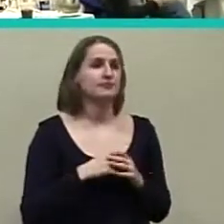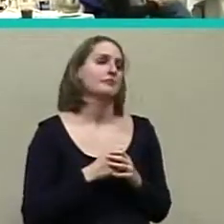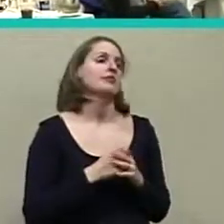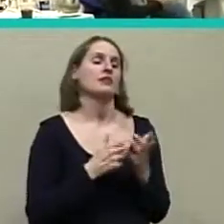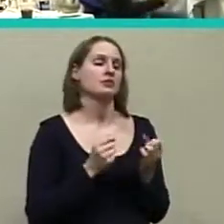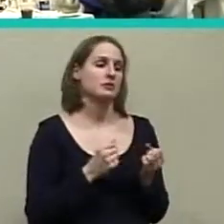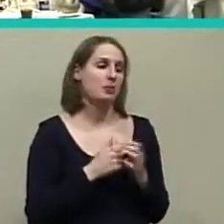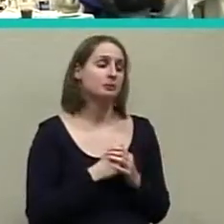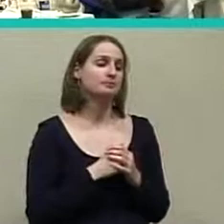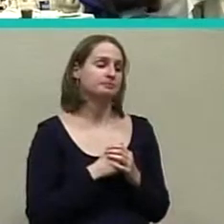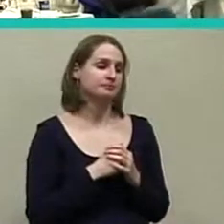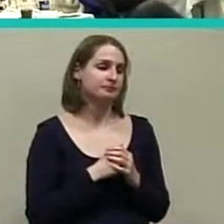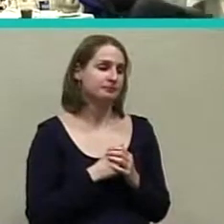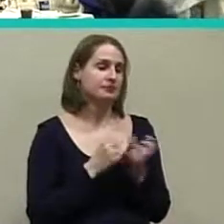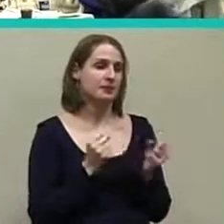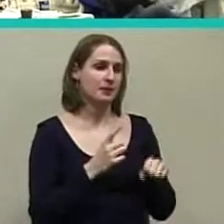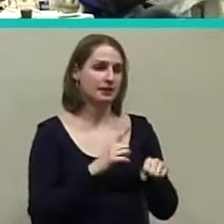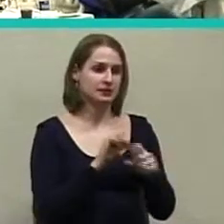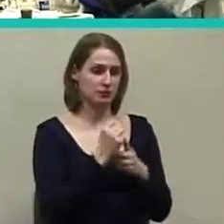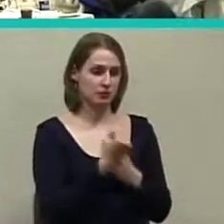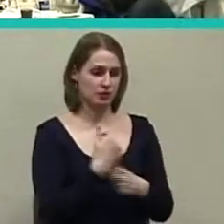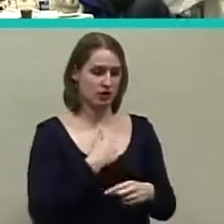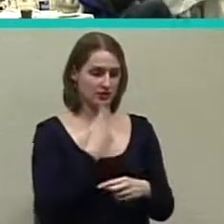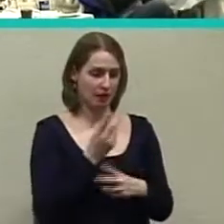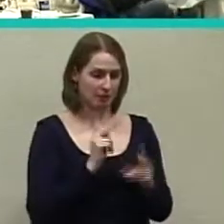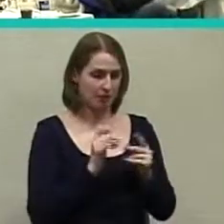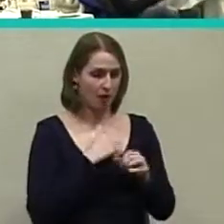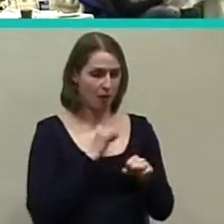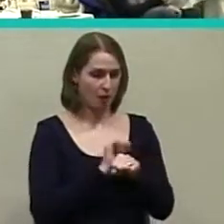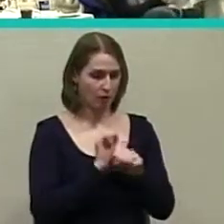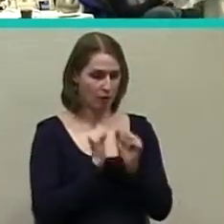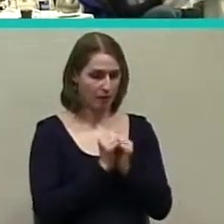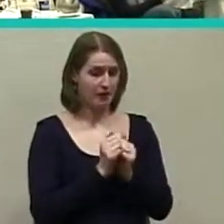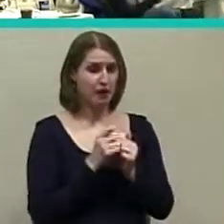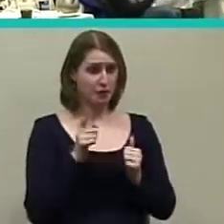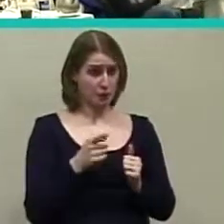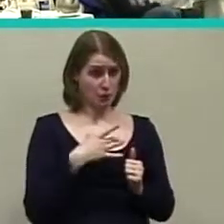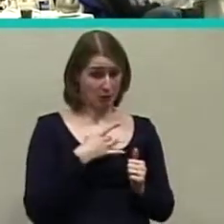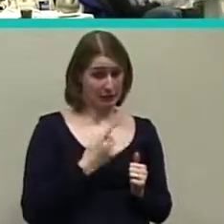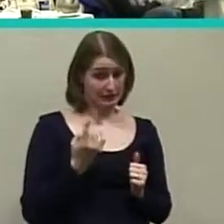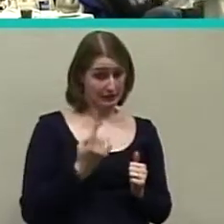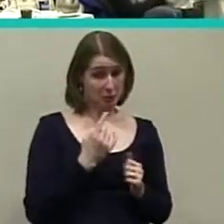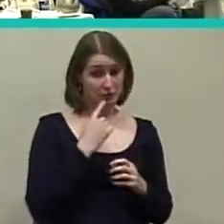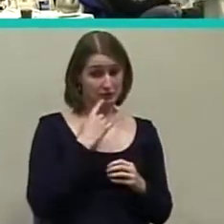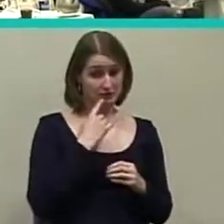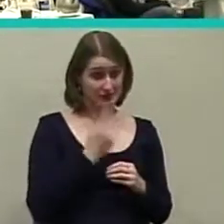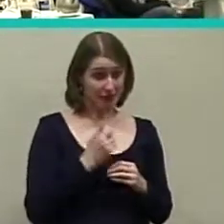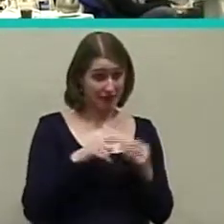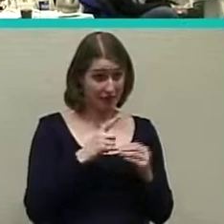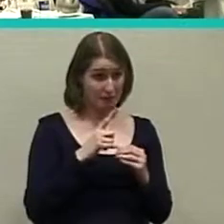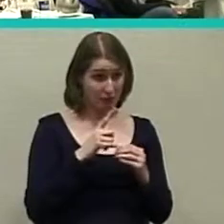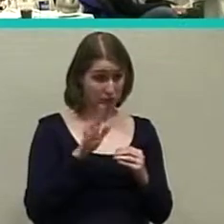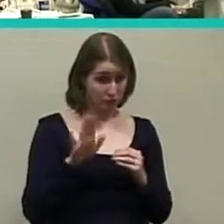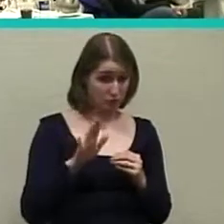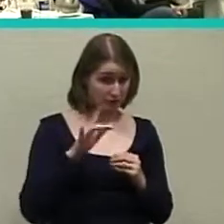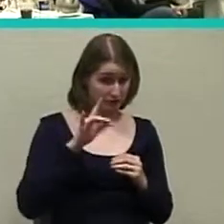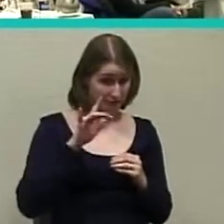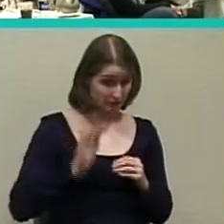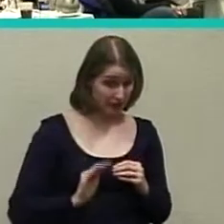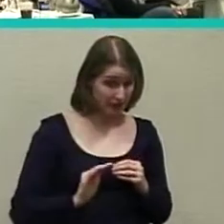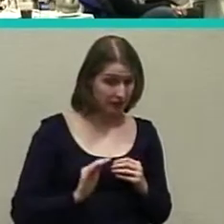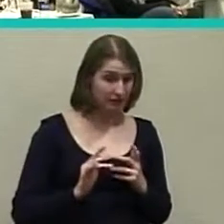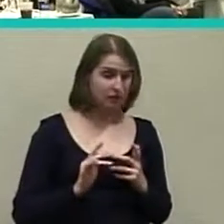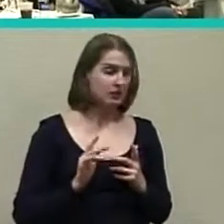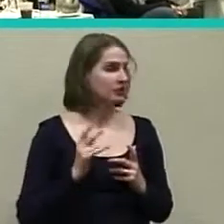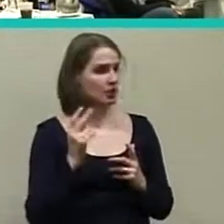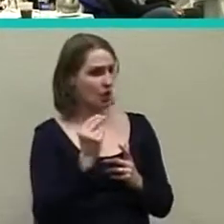cases, I always tell my, you know, the people I work with is, would you like somebody saying this about your child? No. Then why do you think they're going to like you